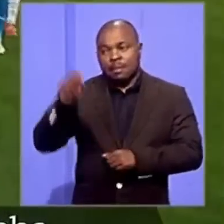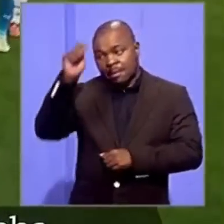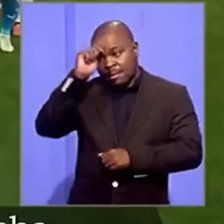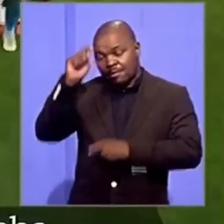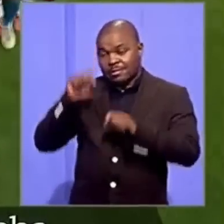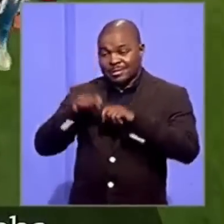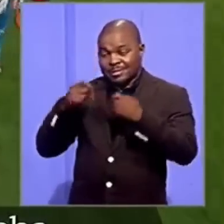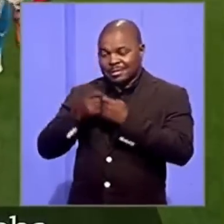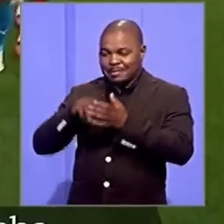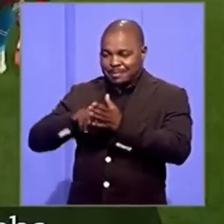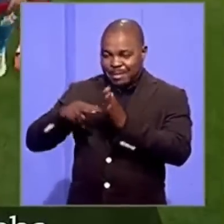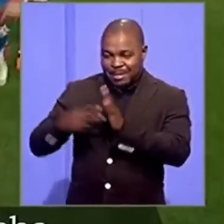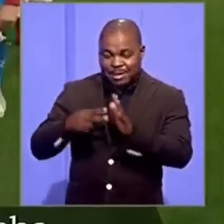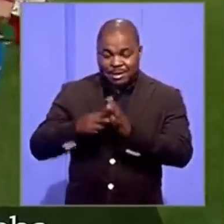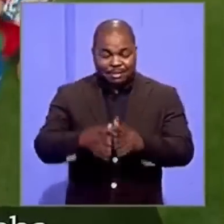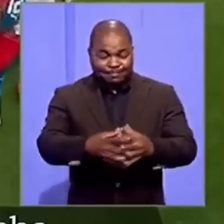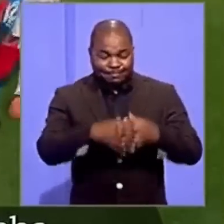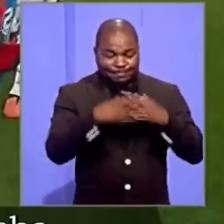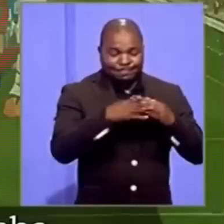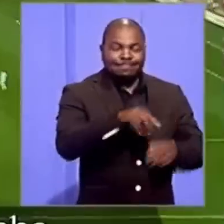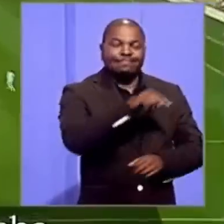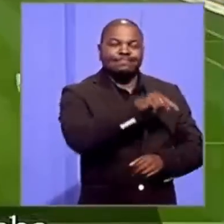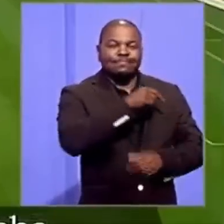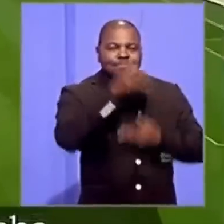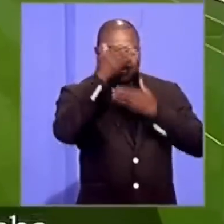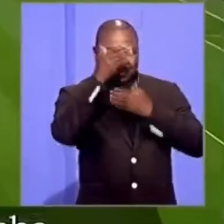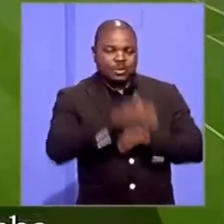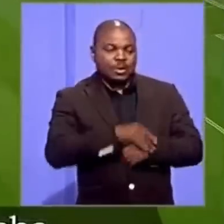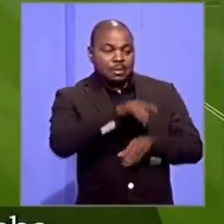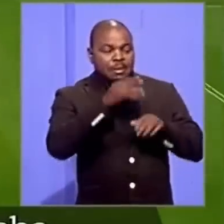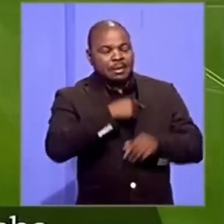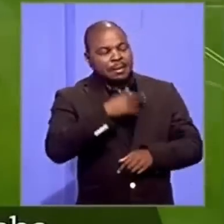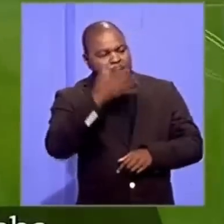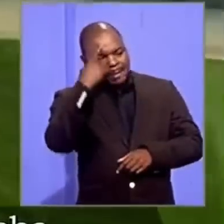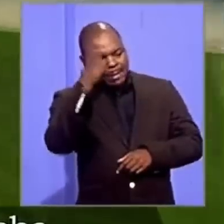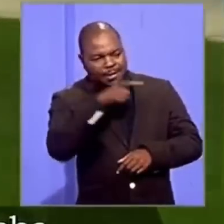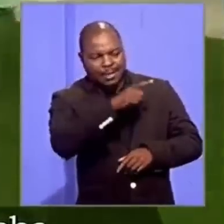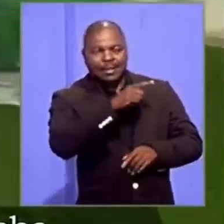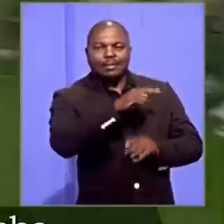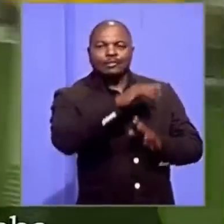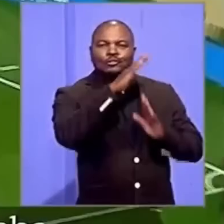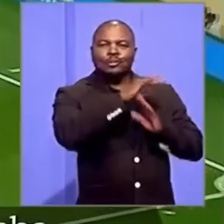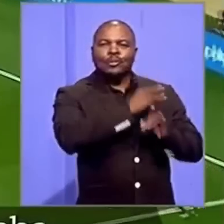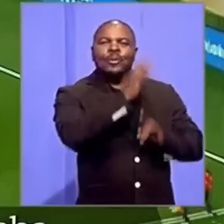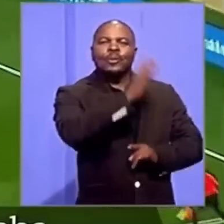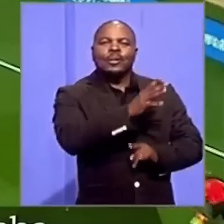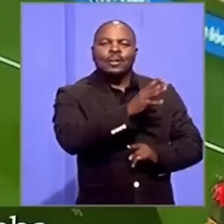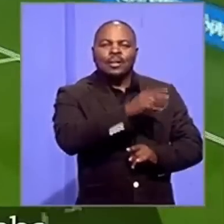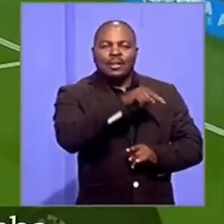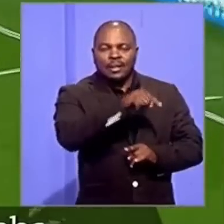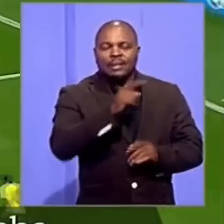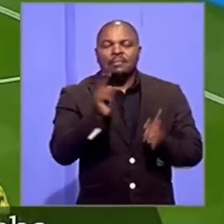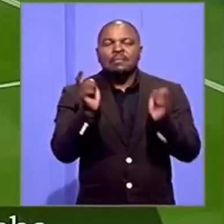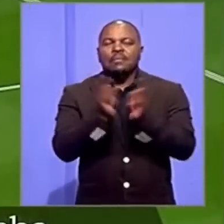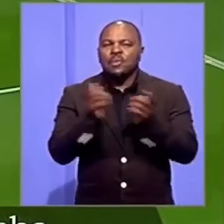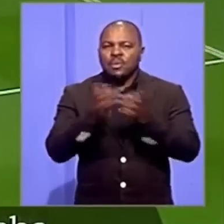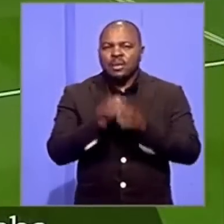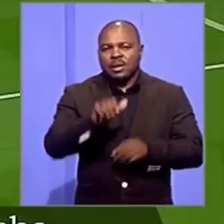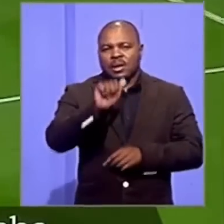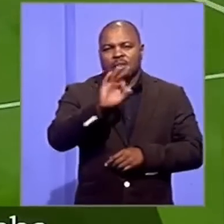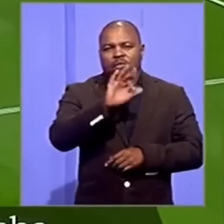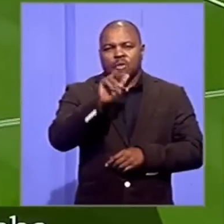Bafana e rulaganya go hlola mpherefere ge ithulana le bomamorato wa Morocco tikologong ya mantšhano a Africa Cup of